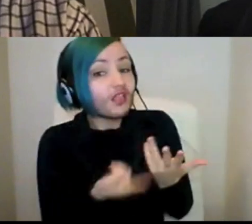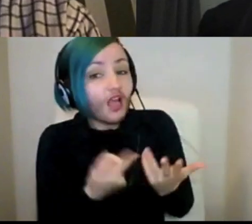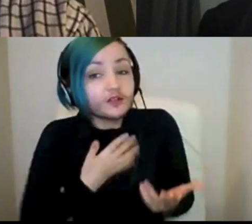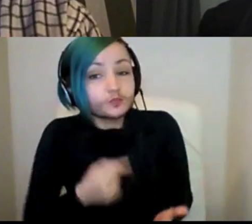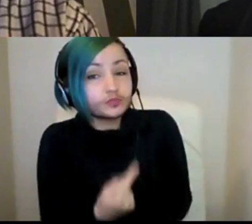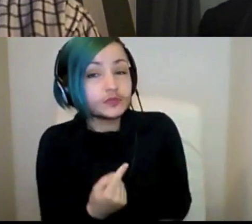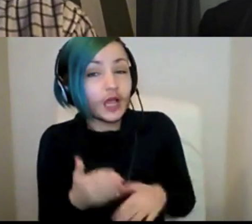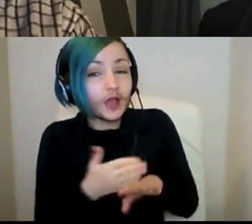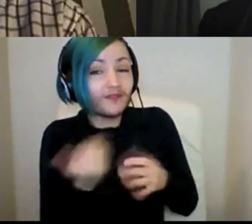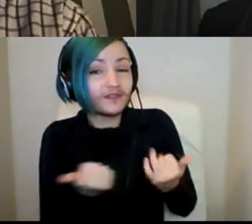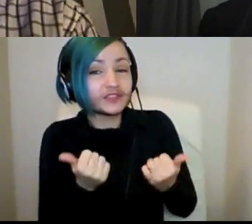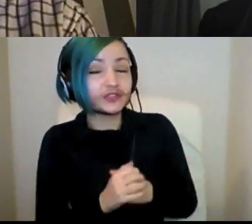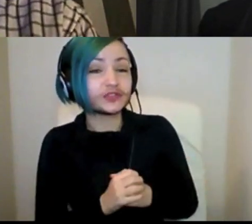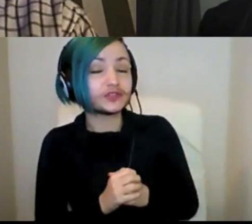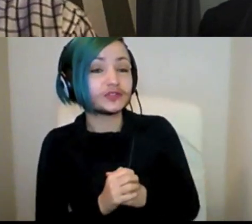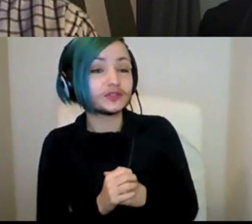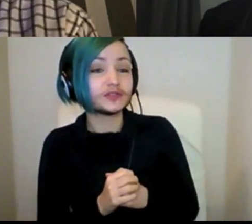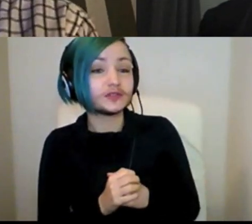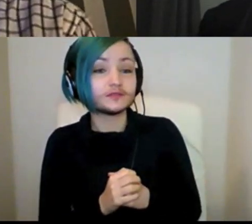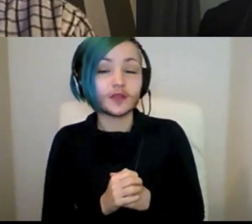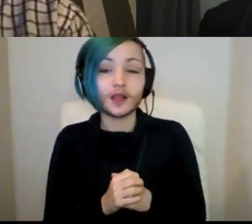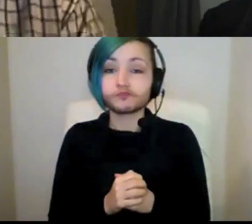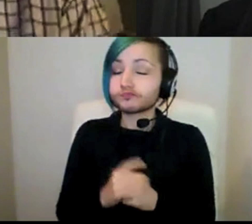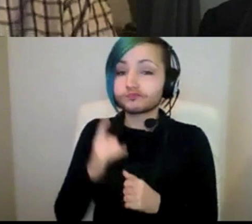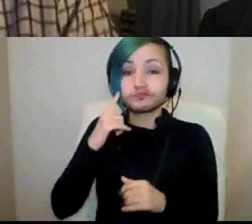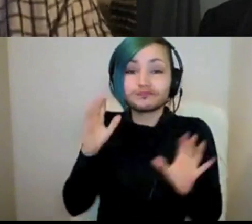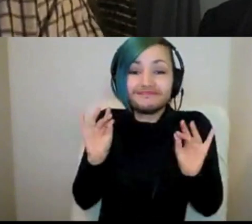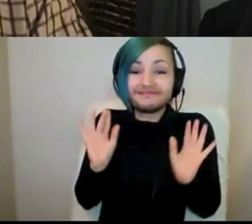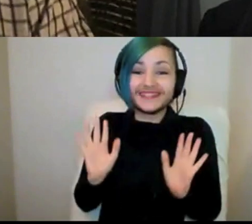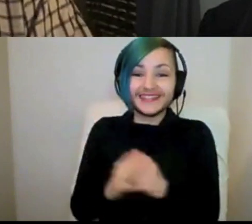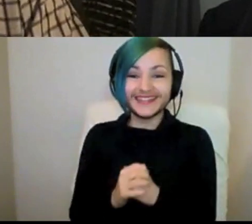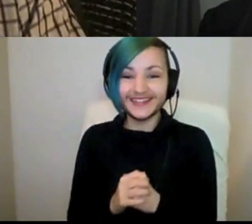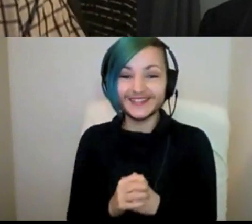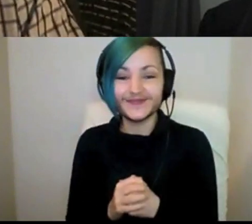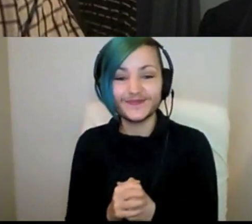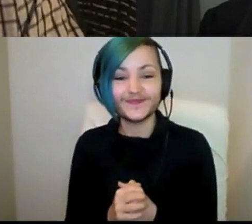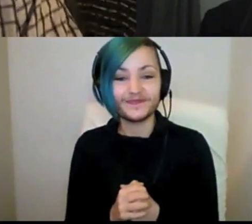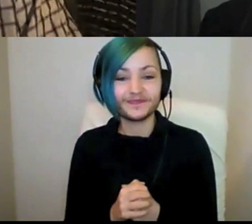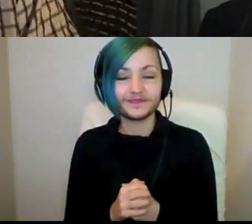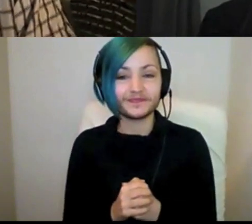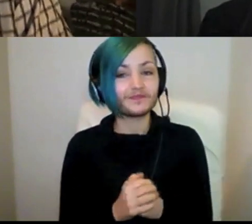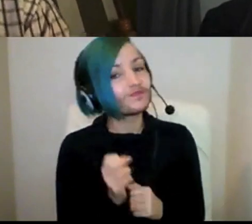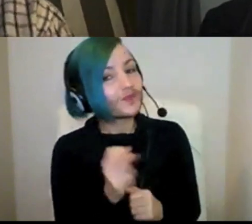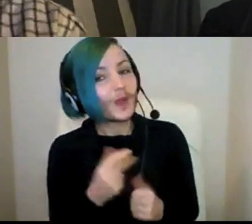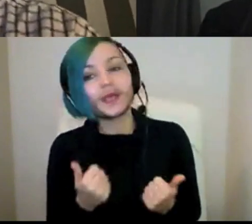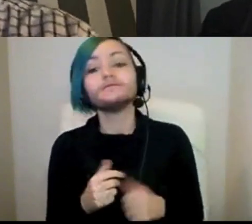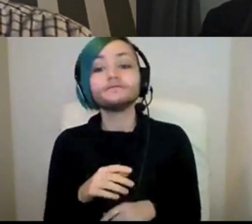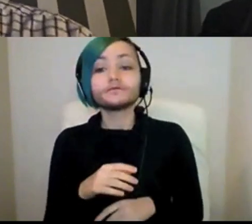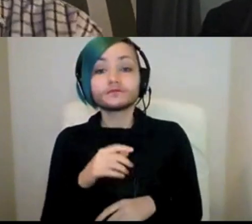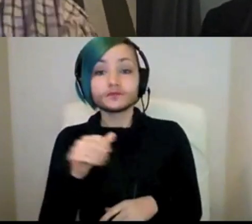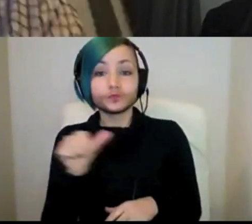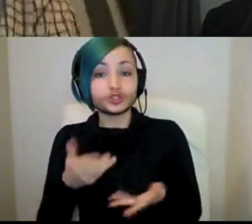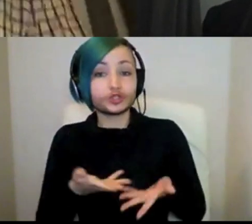up? No, I can't think of anything at the moment. No. Okay. Well, shall we pass over to